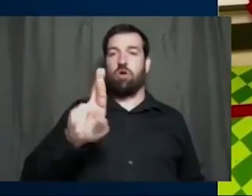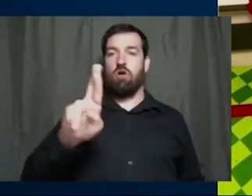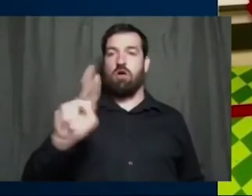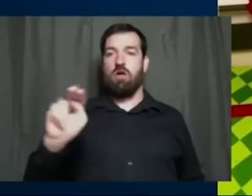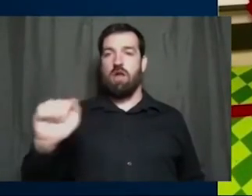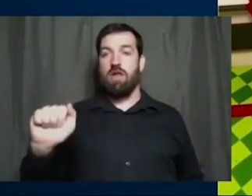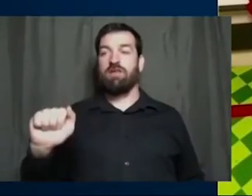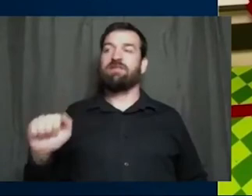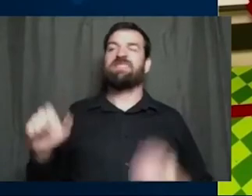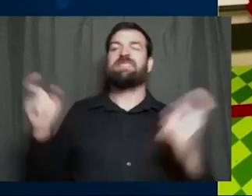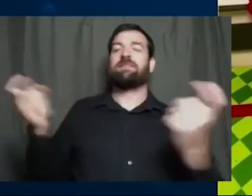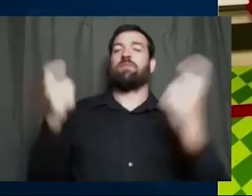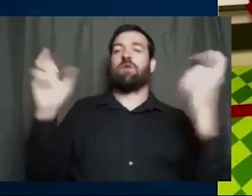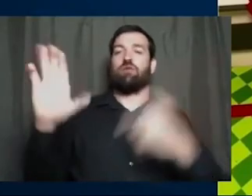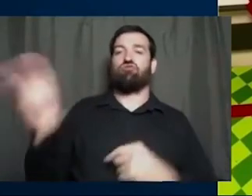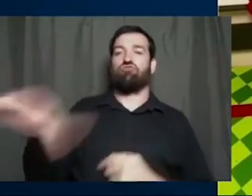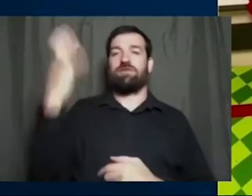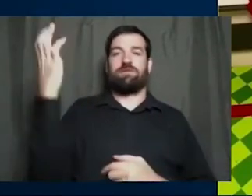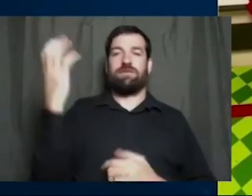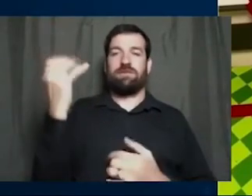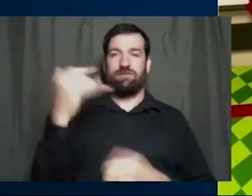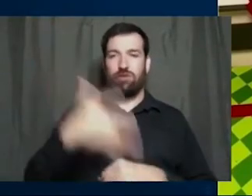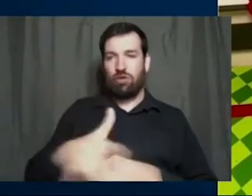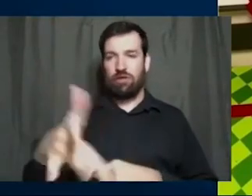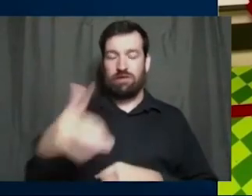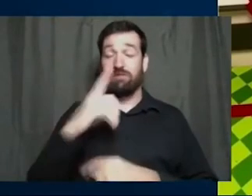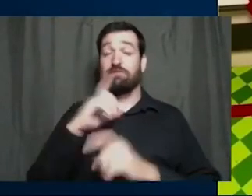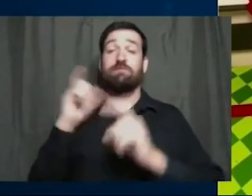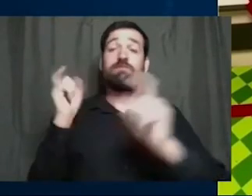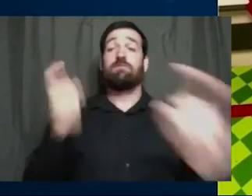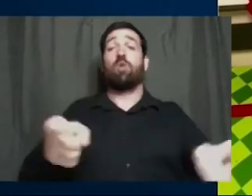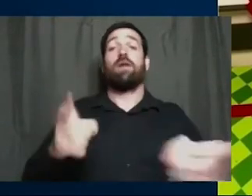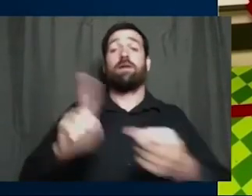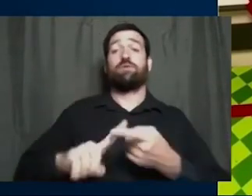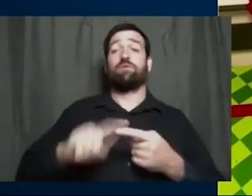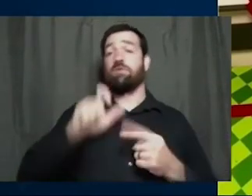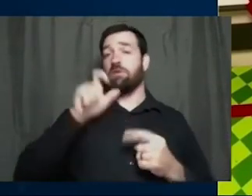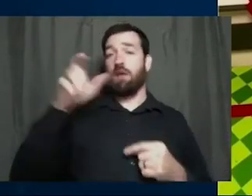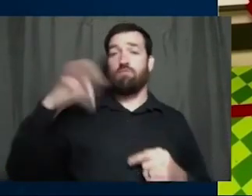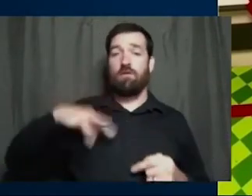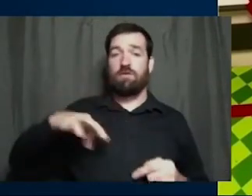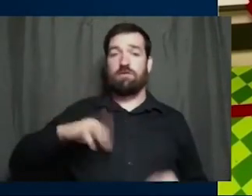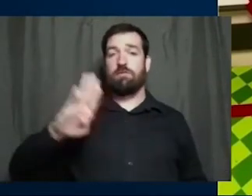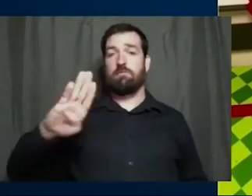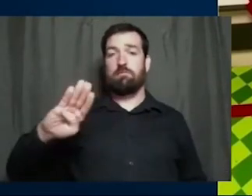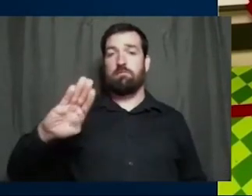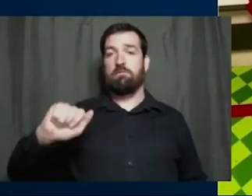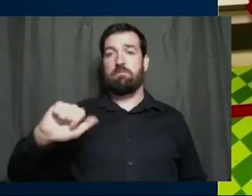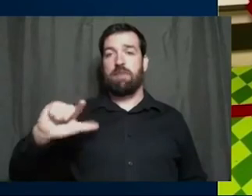early this year. They are donating to a nonprofit, Bags of Fun. Their mission is to deliver a